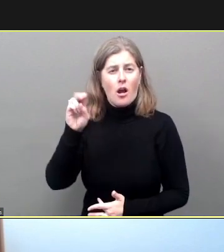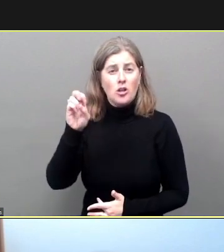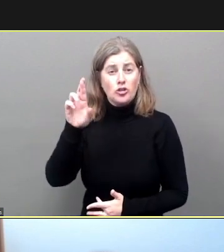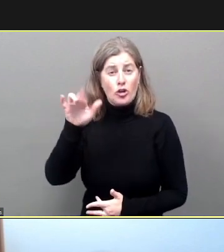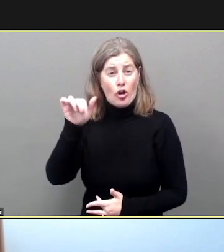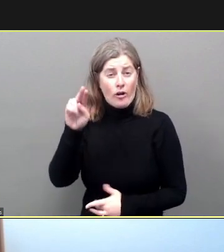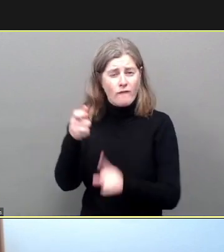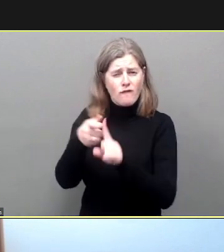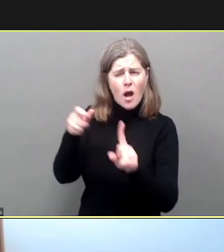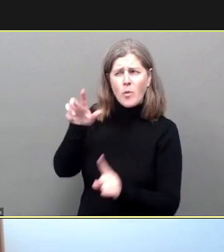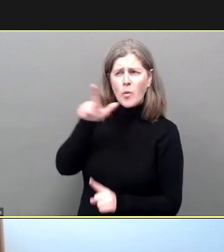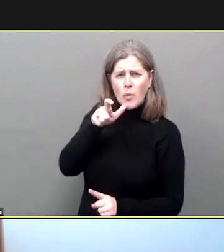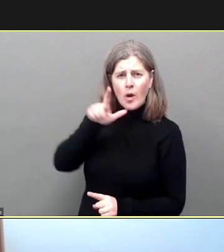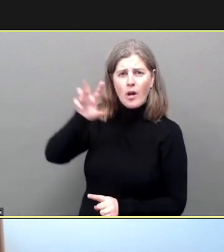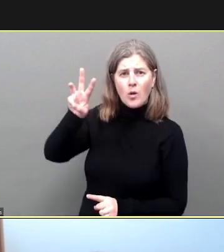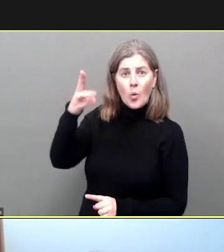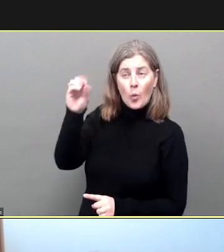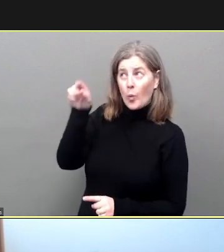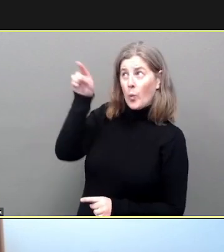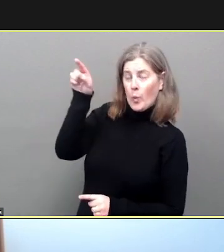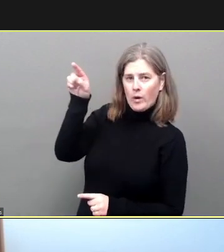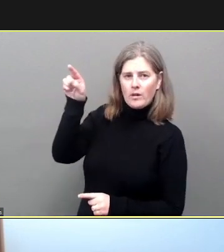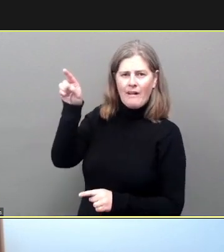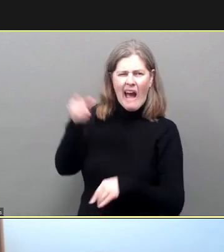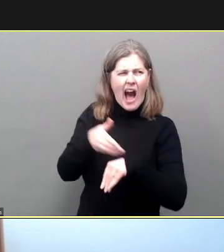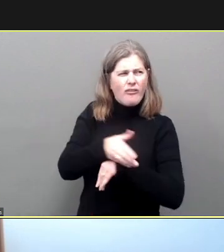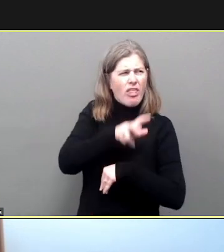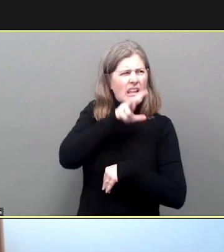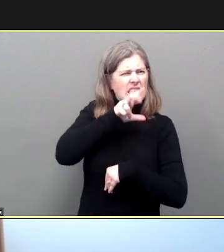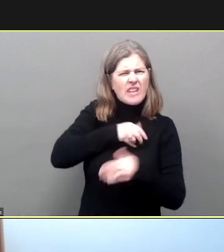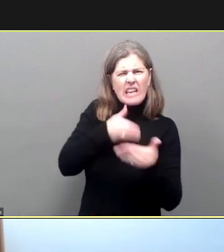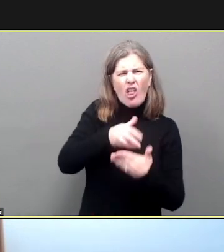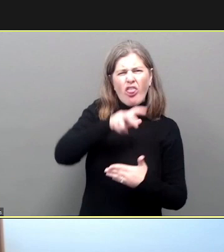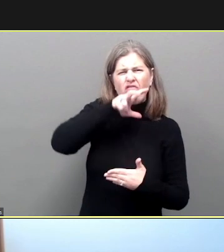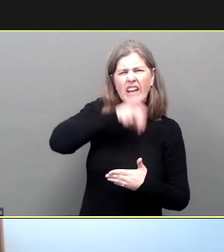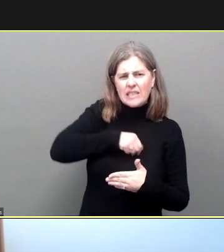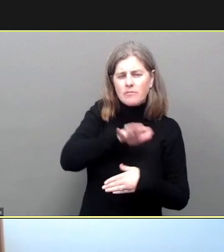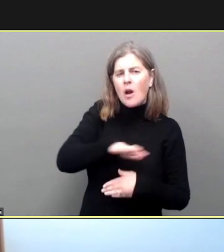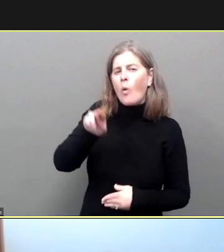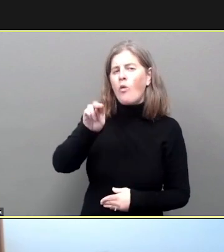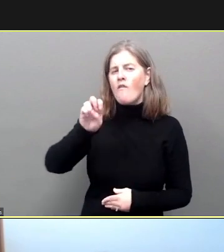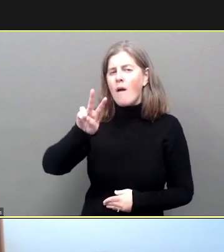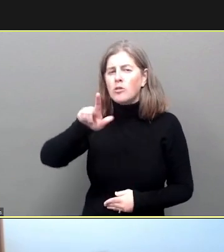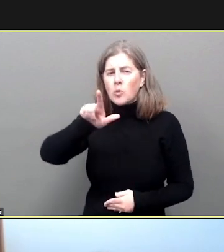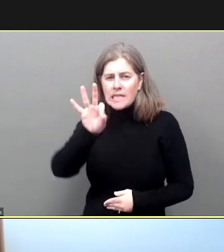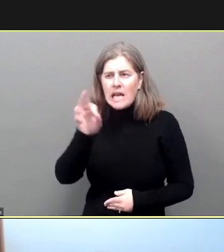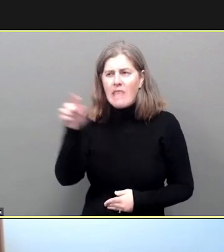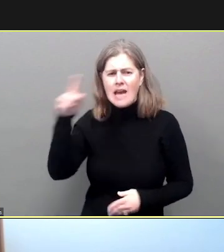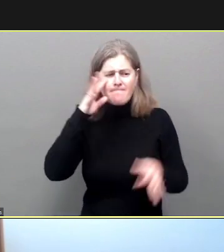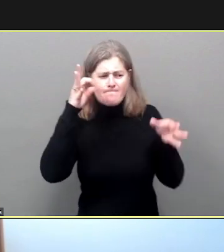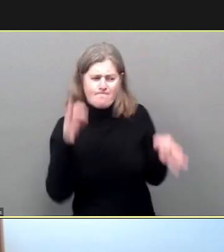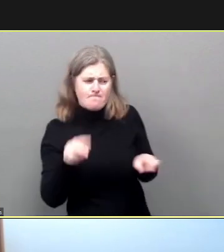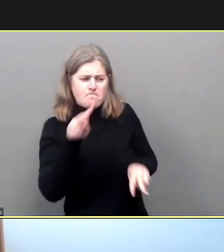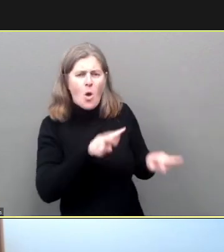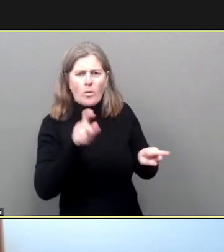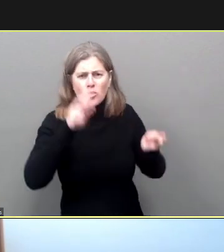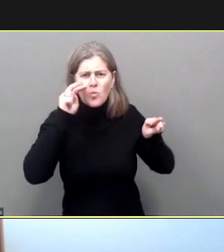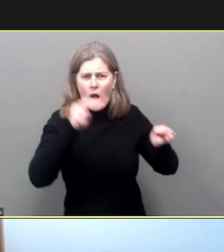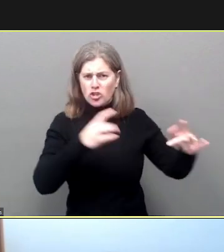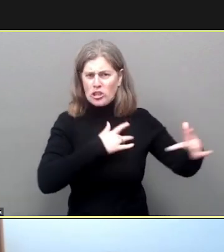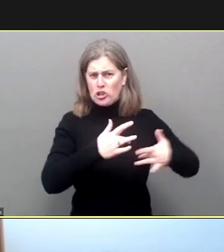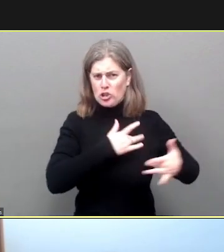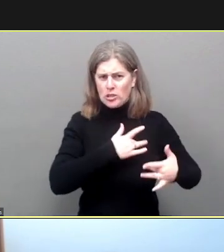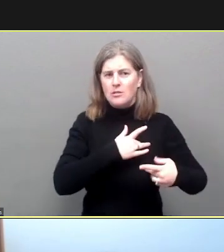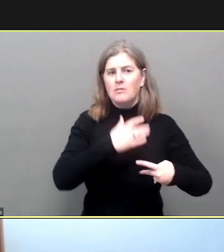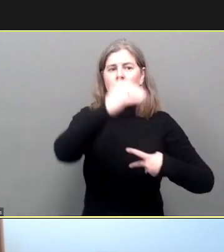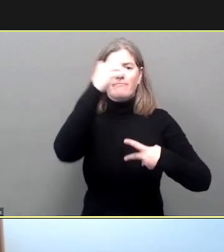Organization shortly after Thanksgiving, or right around Thanksgiving on November 26th, and also classified as